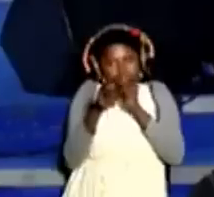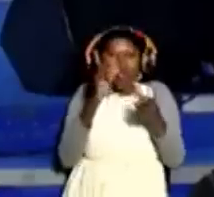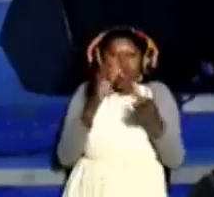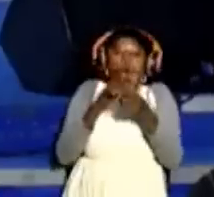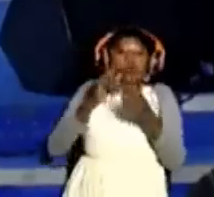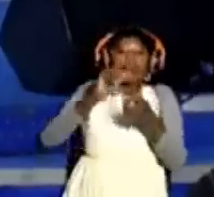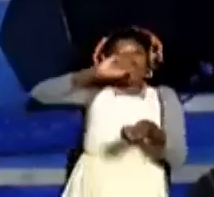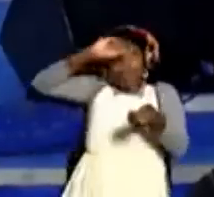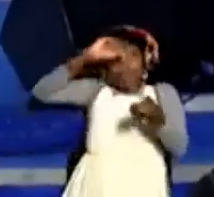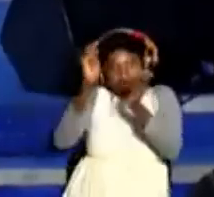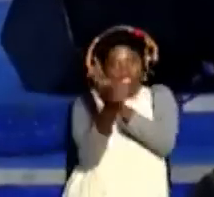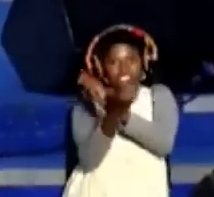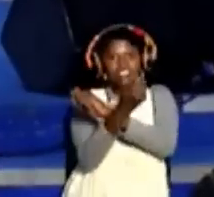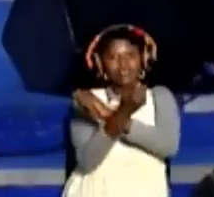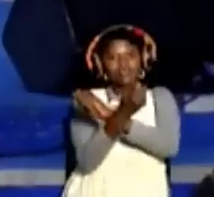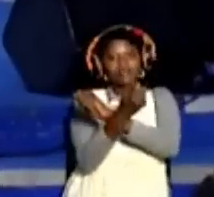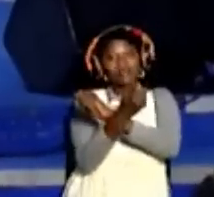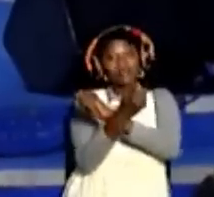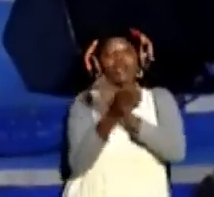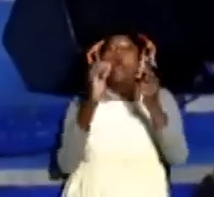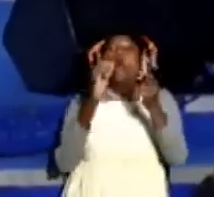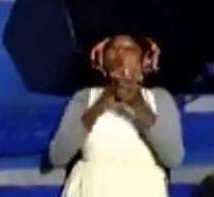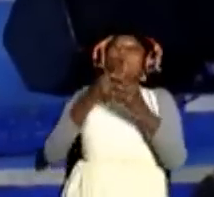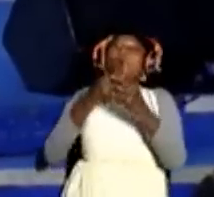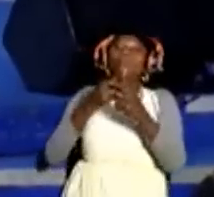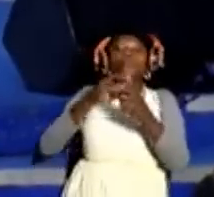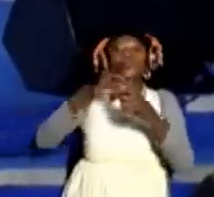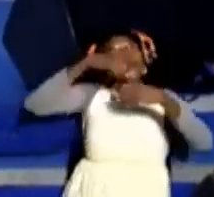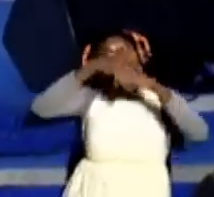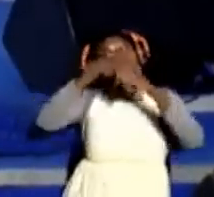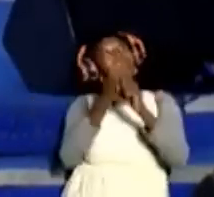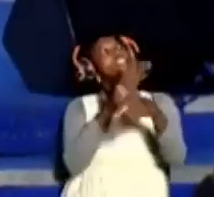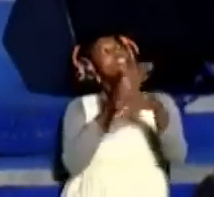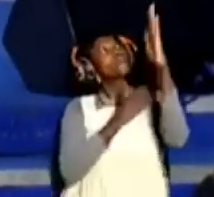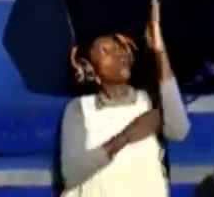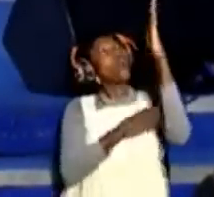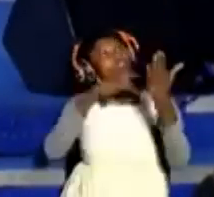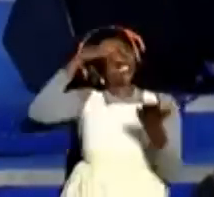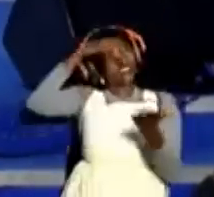or to change or to make God's standard